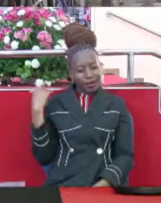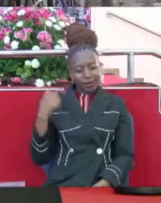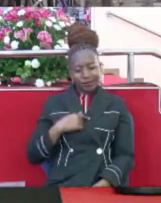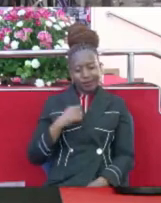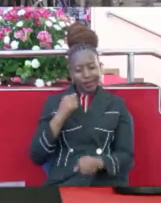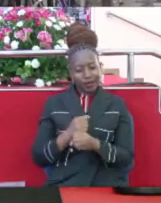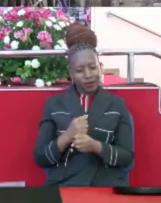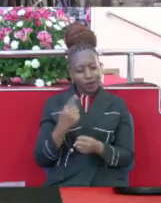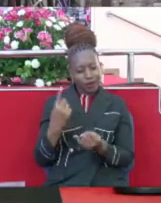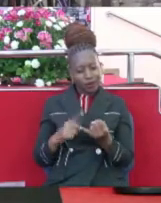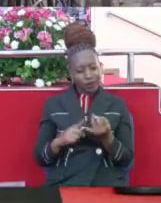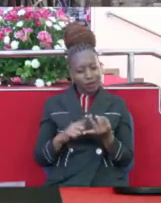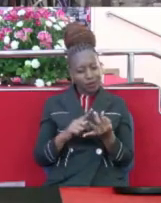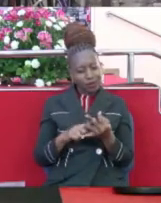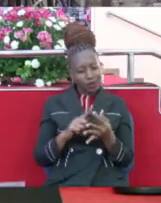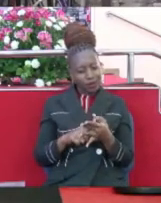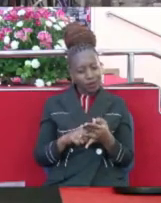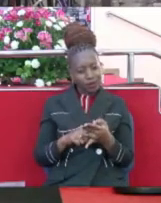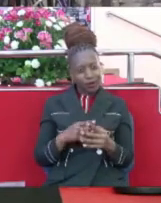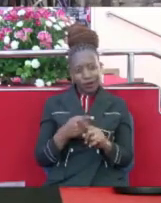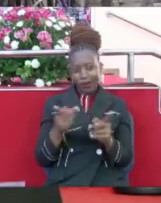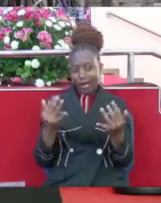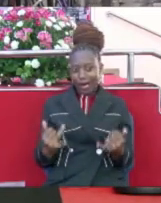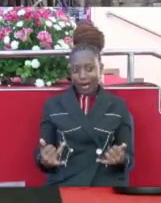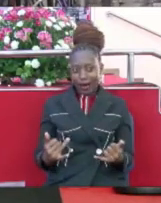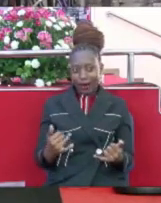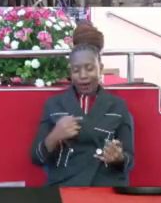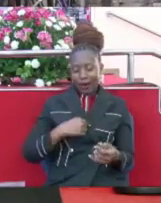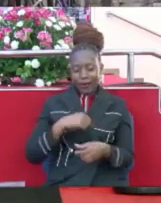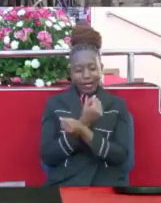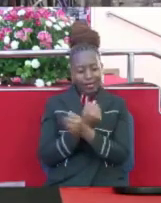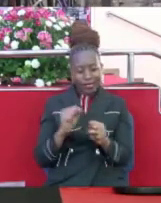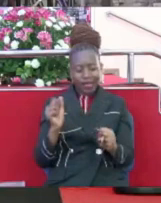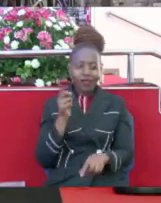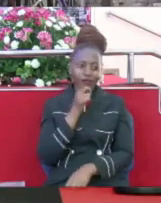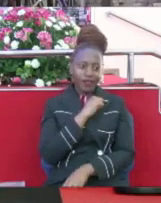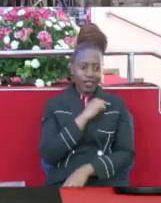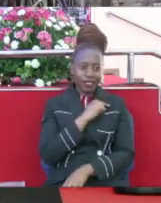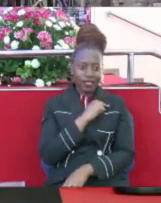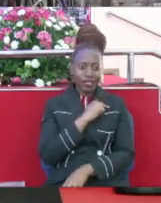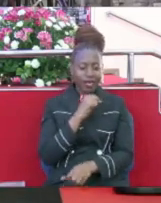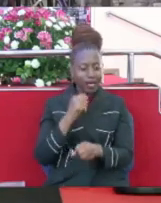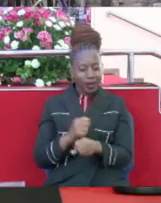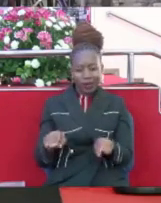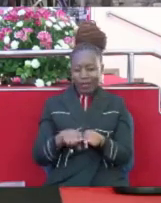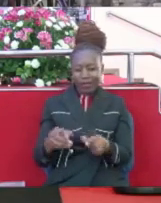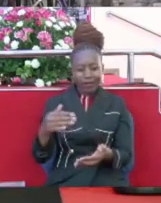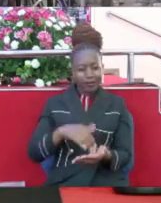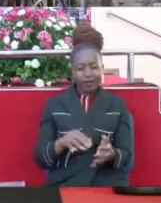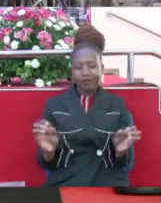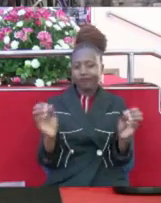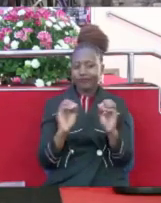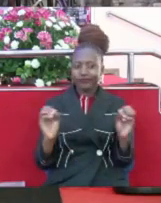utasema nilikuwa nafanya hili na hili na hili. But now because I have been born again, I do not do that anymore. Lakini kwa sasa sababu